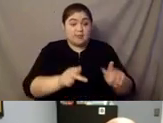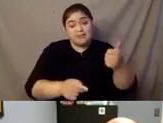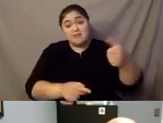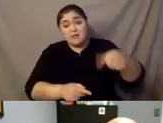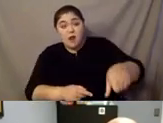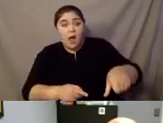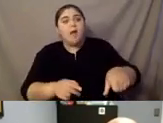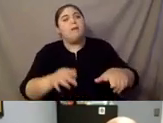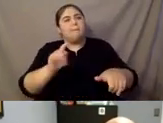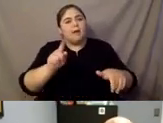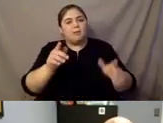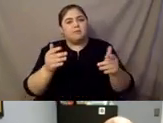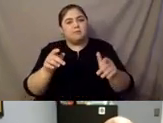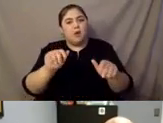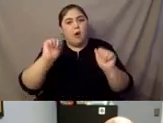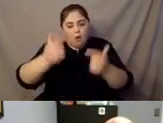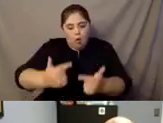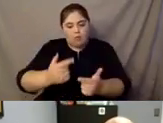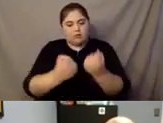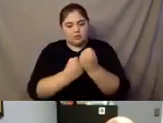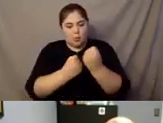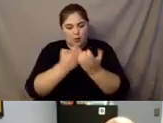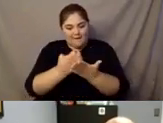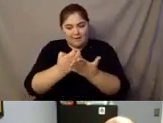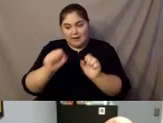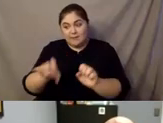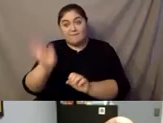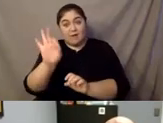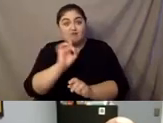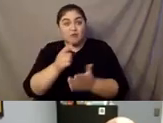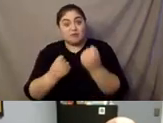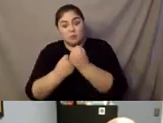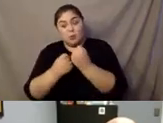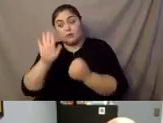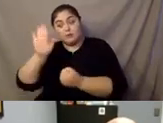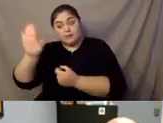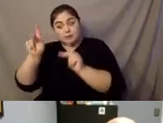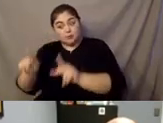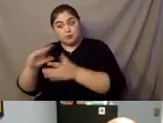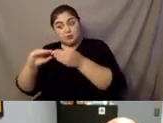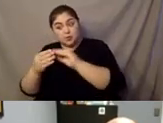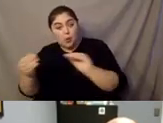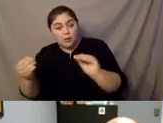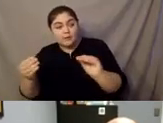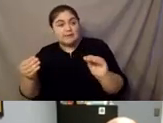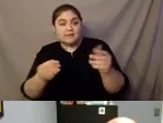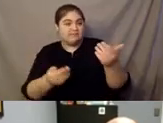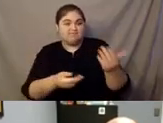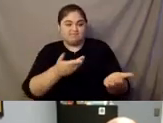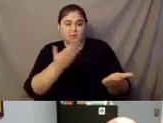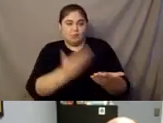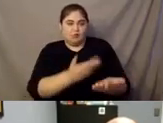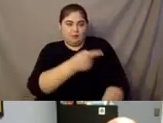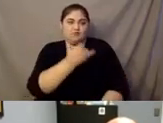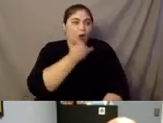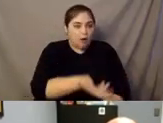supporting stuff that we were able to go out and find, and it really supports her story and completely refutes his. So again, any